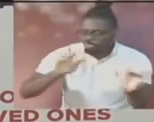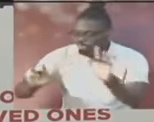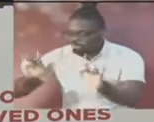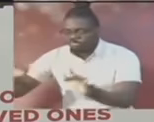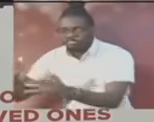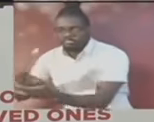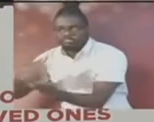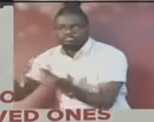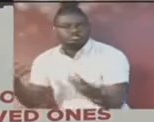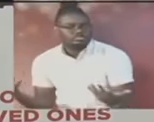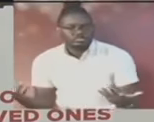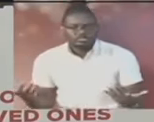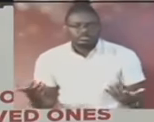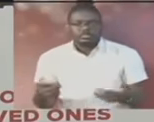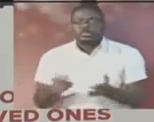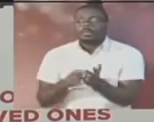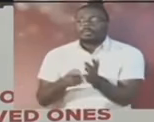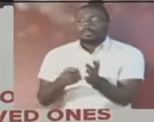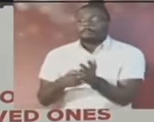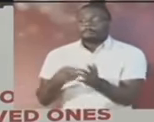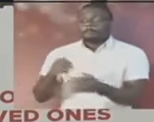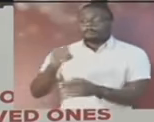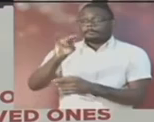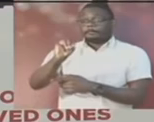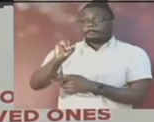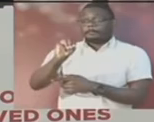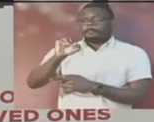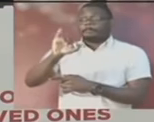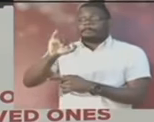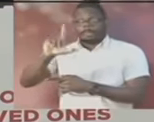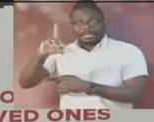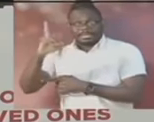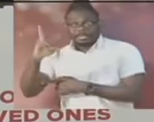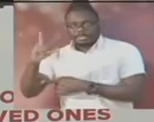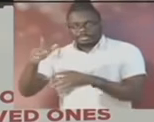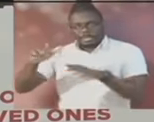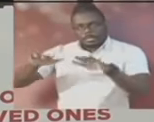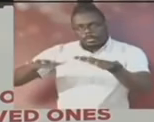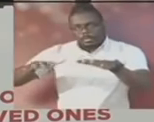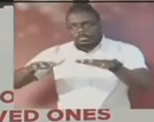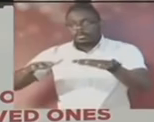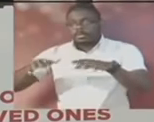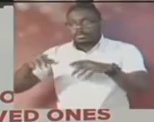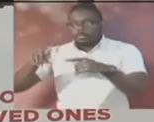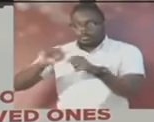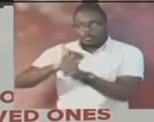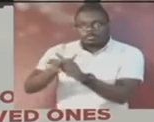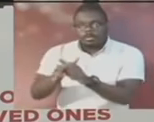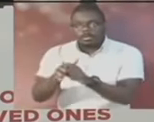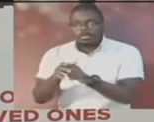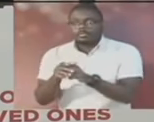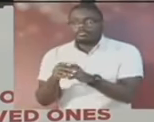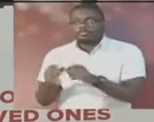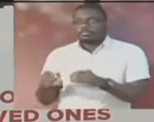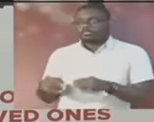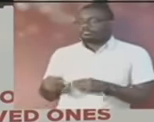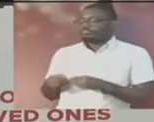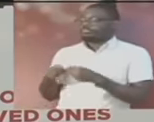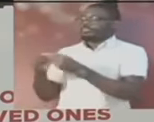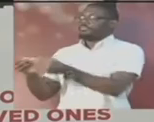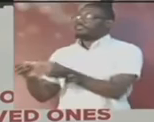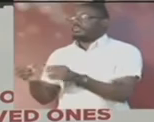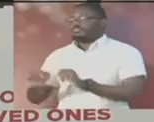mild or no symptoms, so you could be a carrier of COVID-19, and you will take this to your friend's home and to your